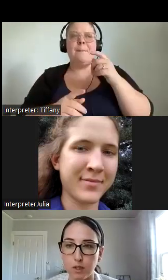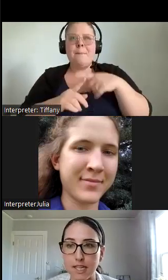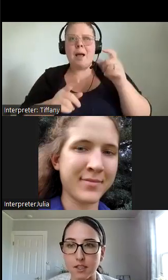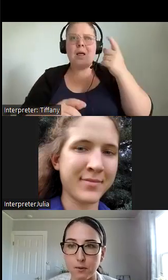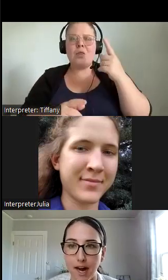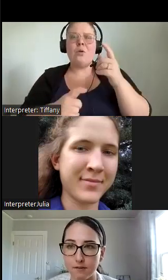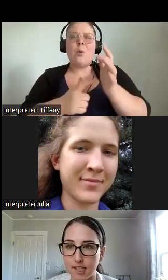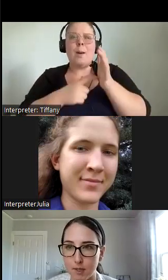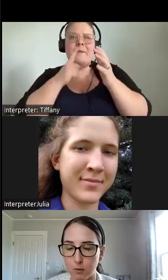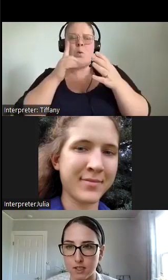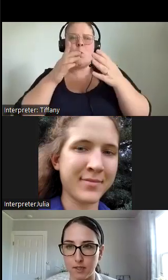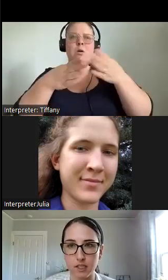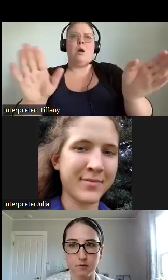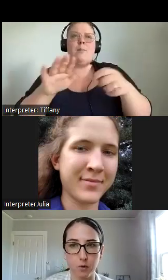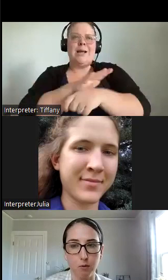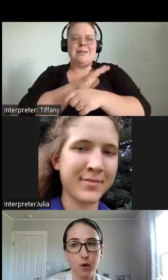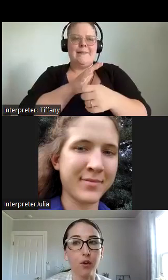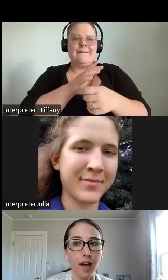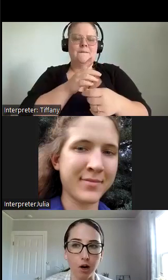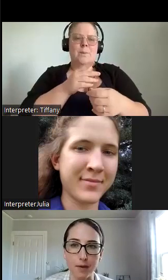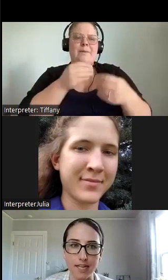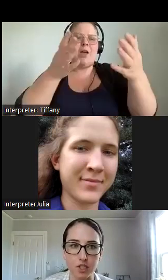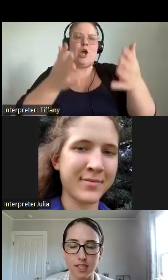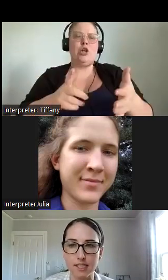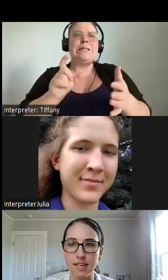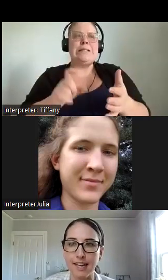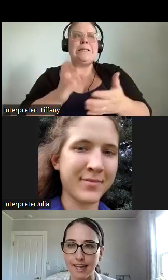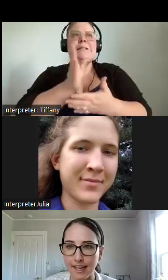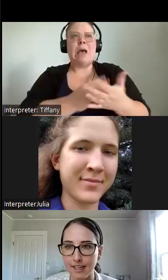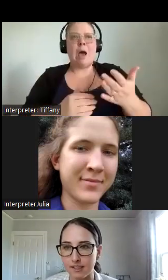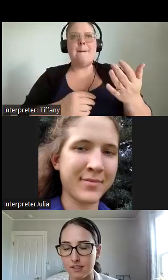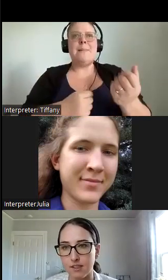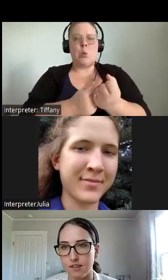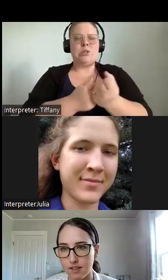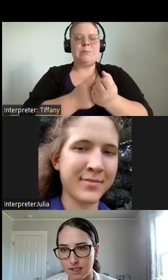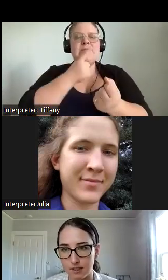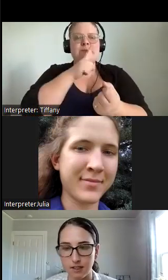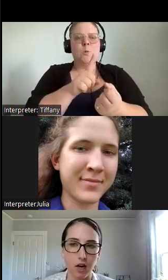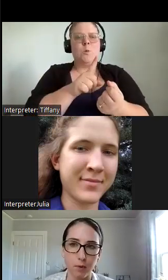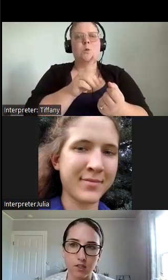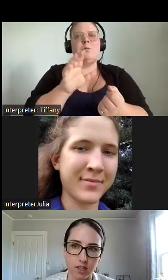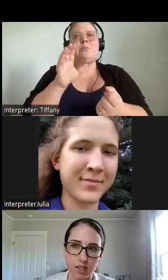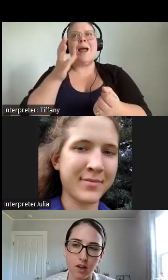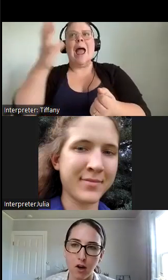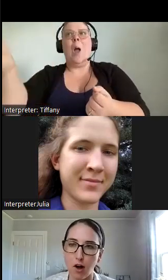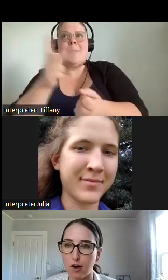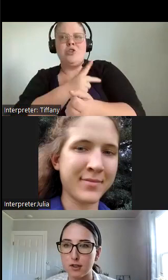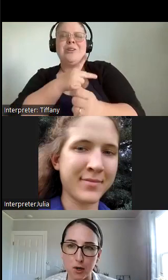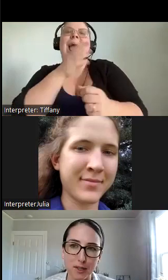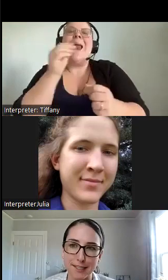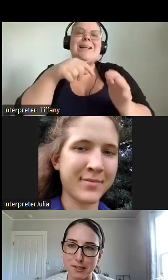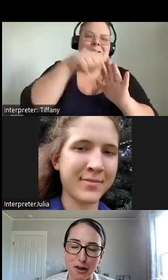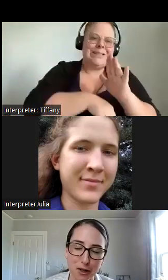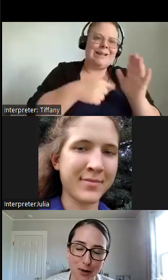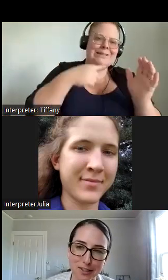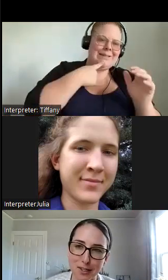providers would be to have sub-endorsements for both outpatient and intensive outpatient. I'll